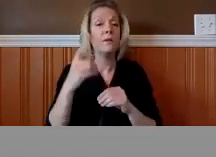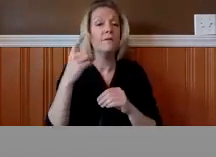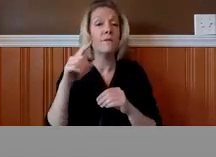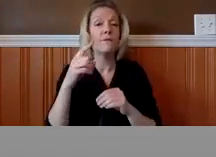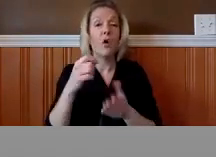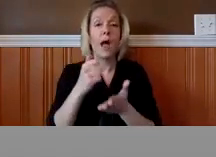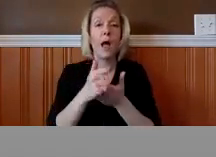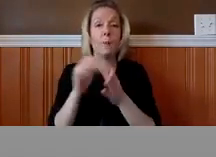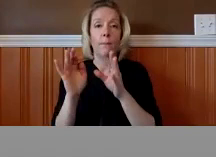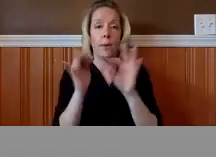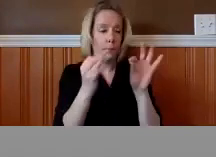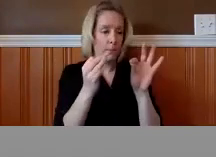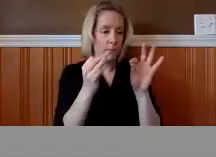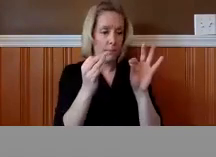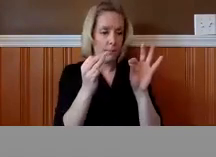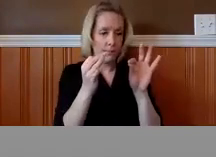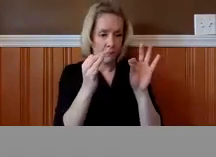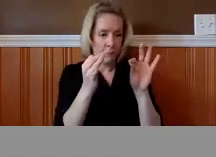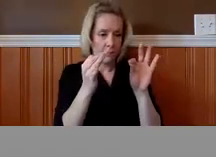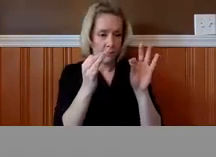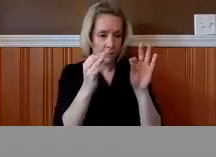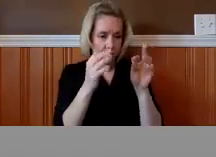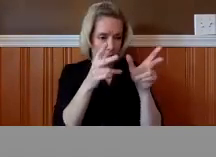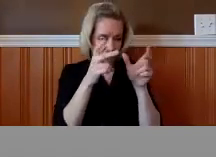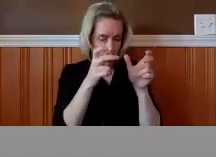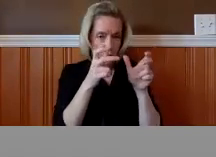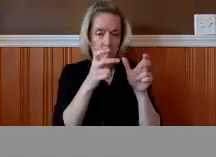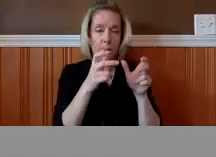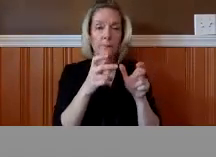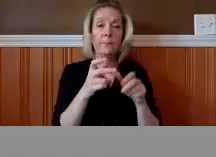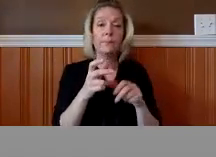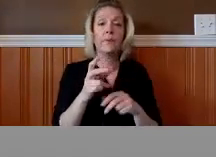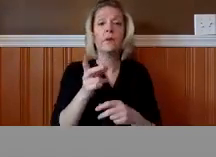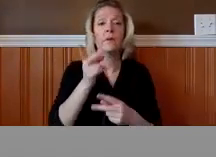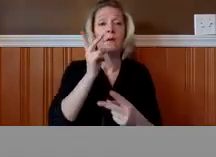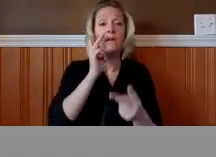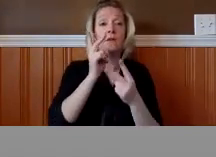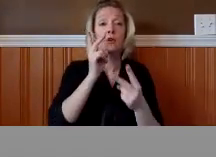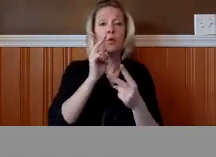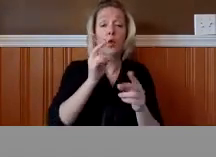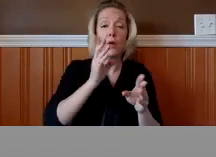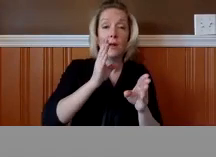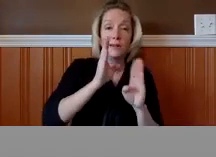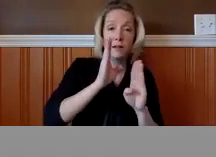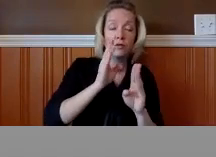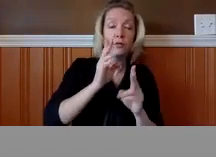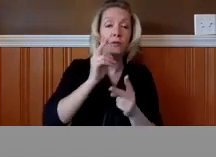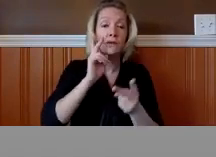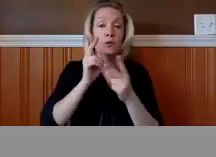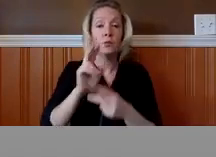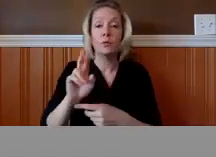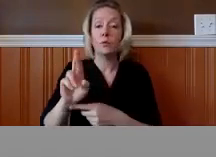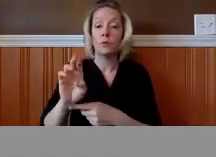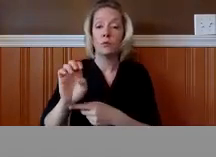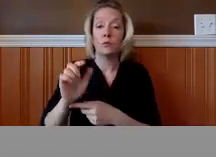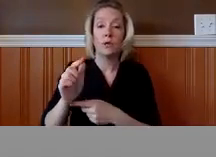visual attention or their visual regard. And visual regard and visual attention and visual interpretation are 3